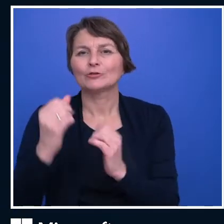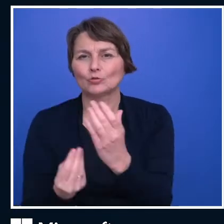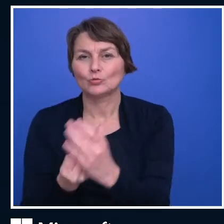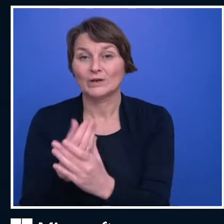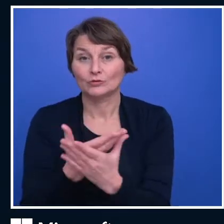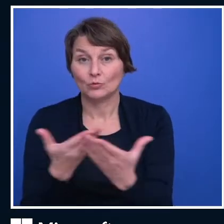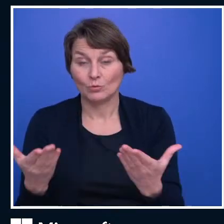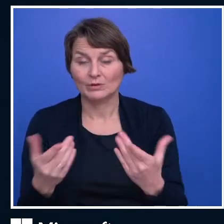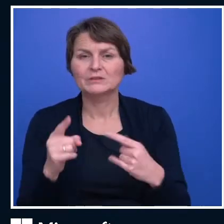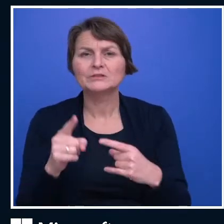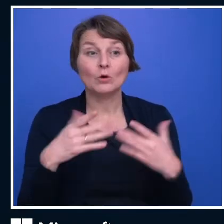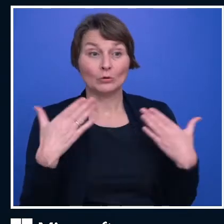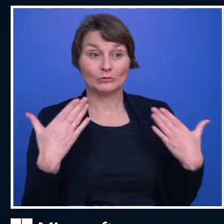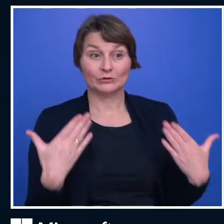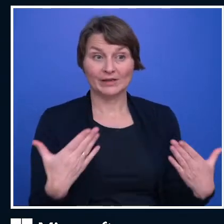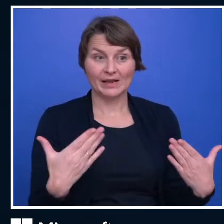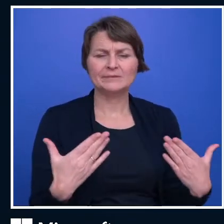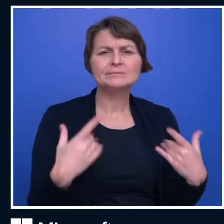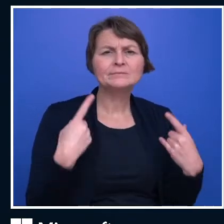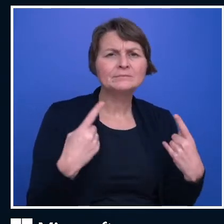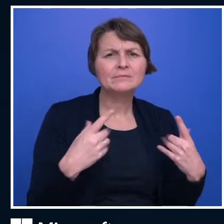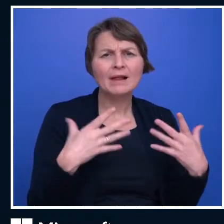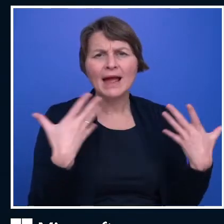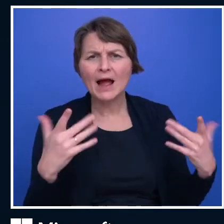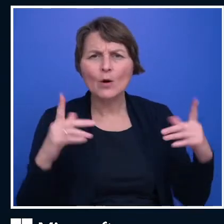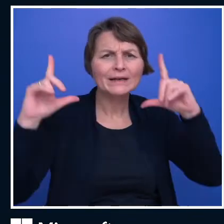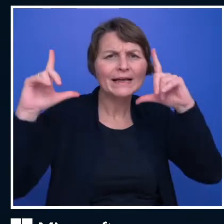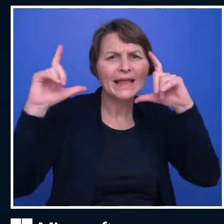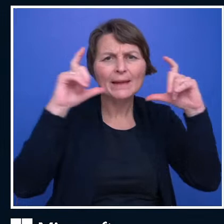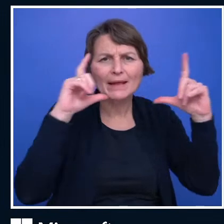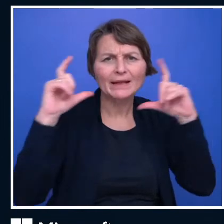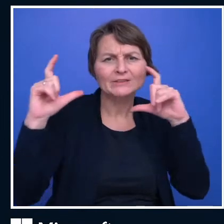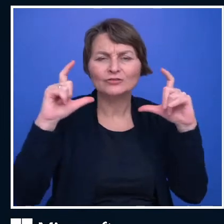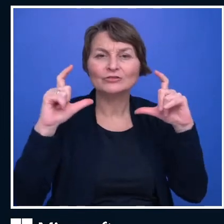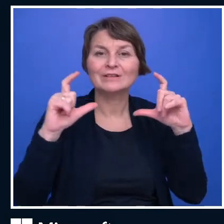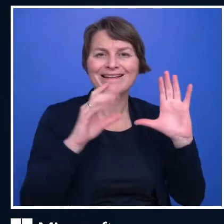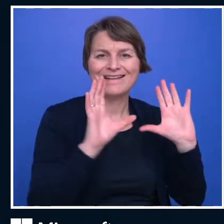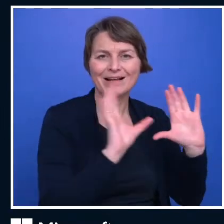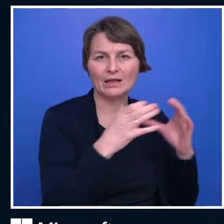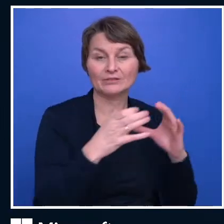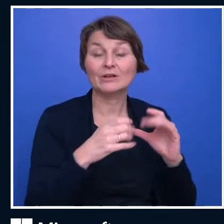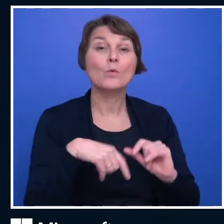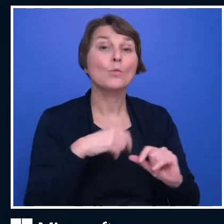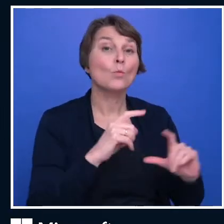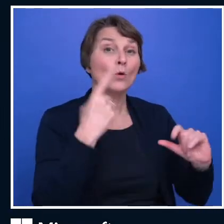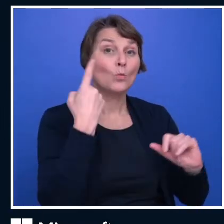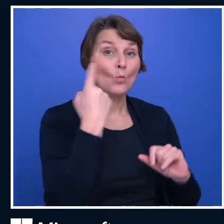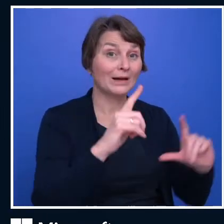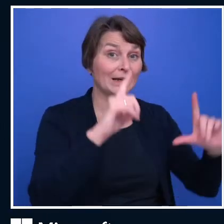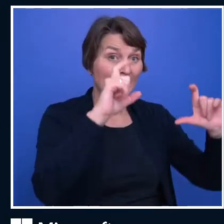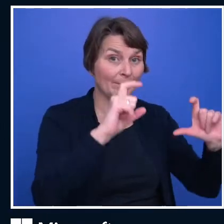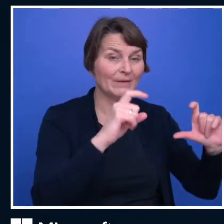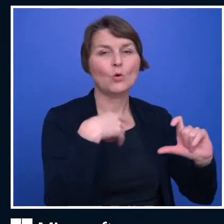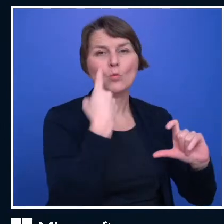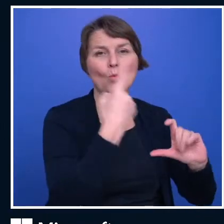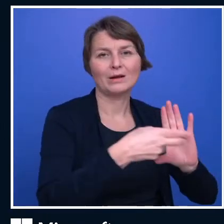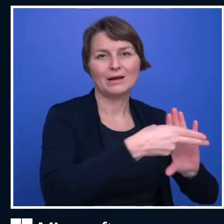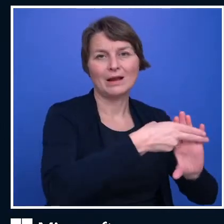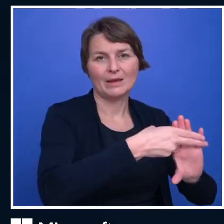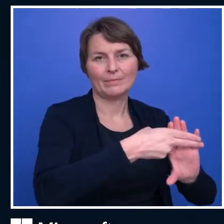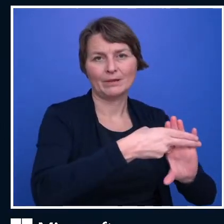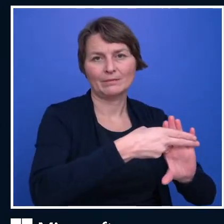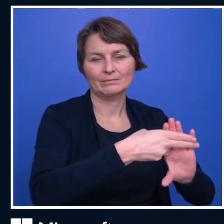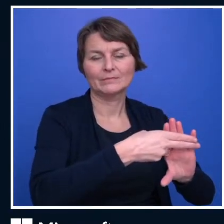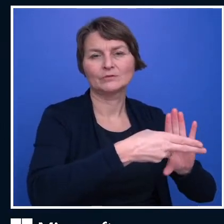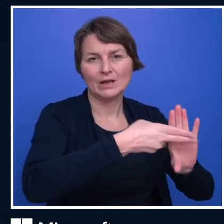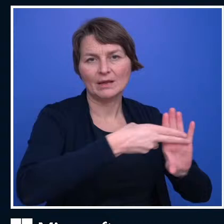image classification, where each image can only have one label. And so Custom Vision has domains for common use cases